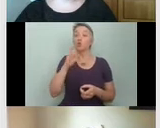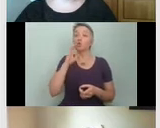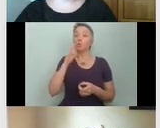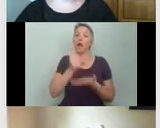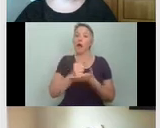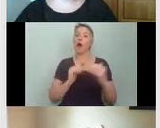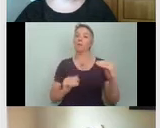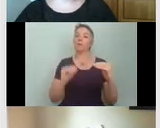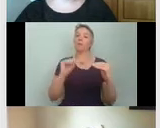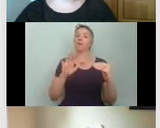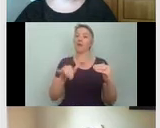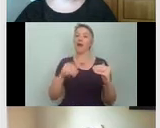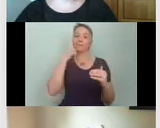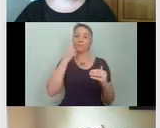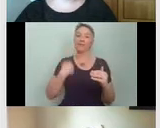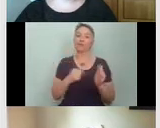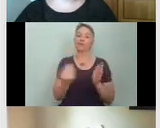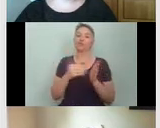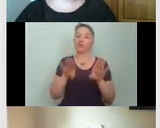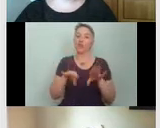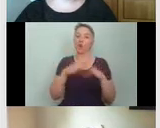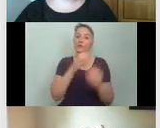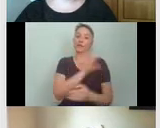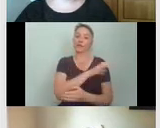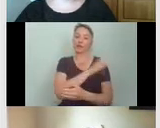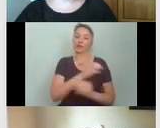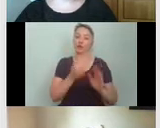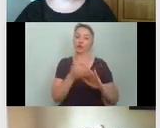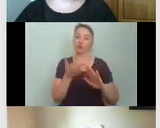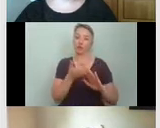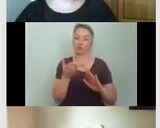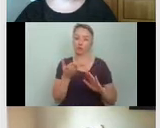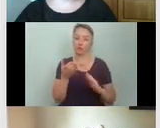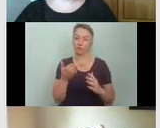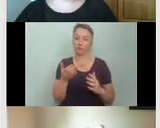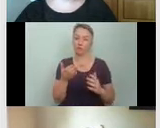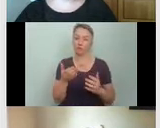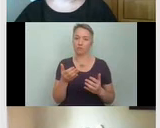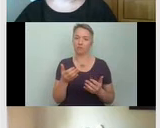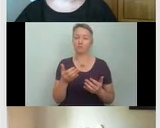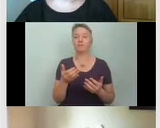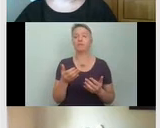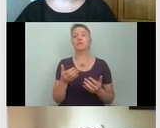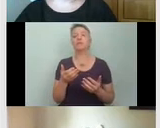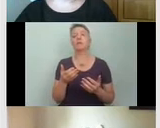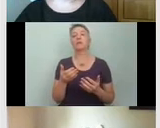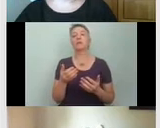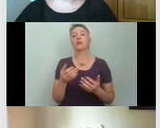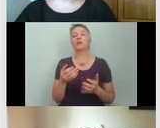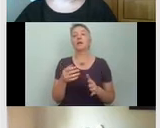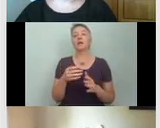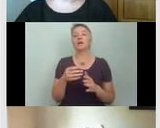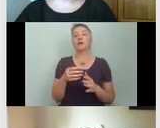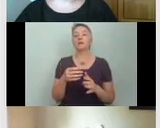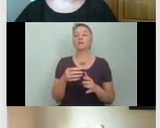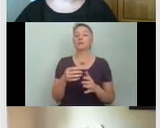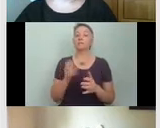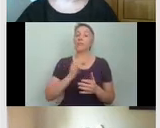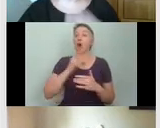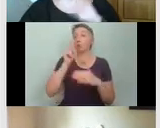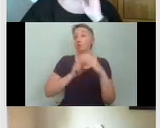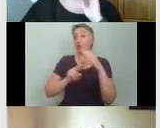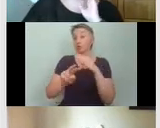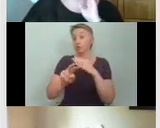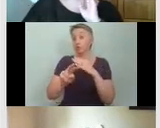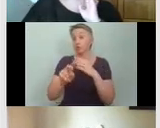the reopening of the clinical operations. So we had been anticipating, this had assumed, this was a projection through year